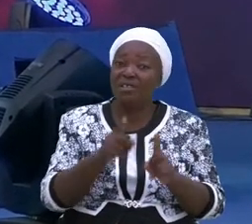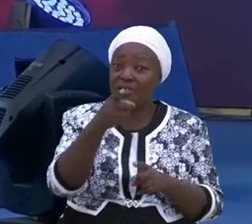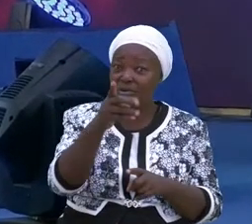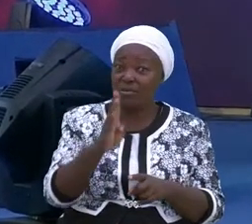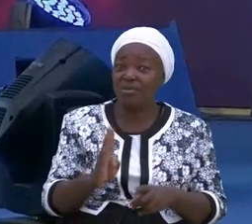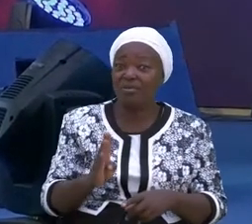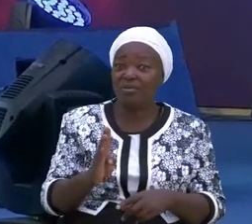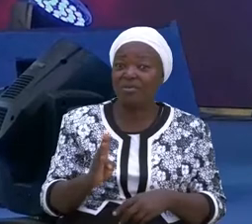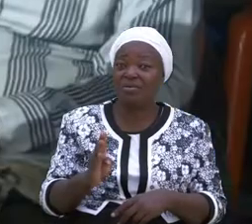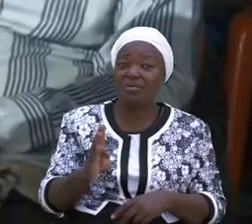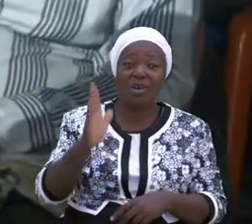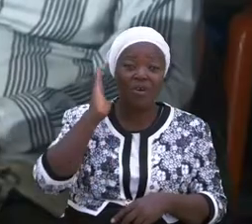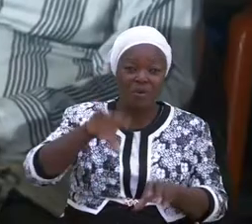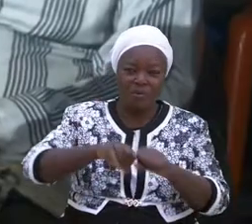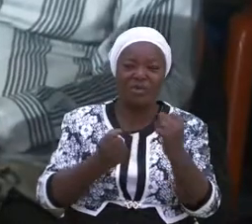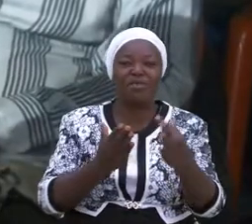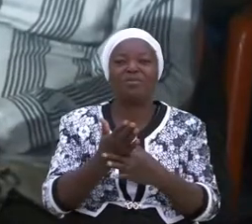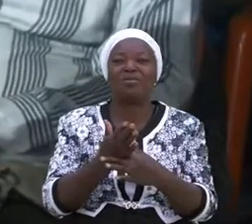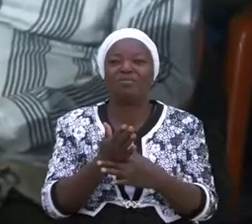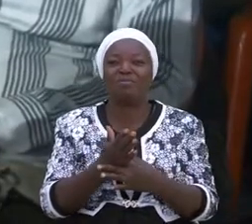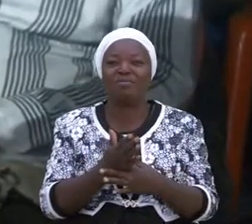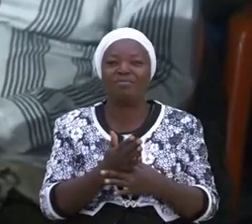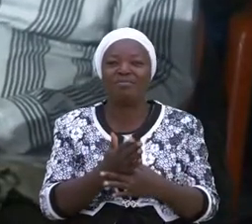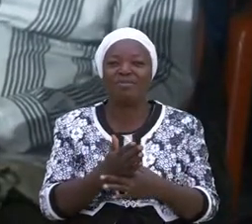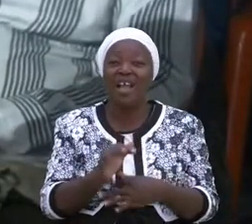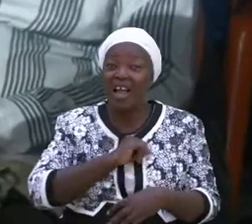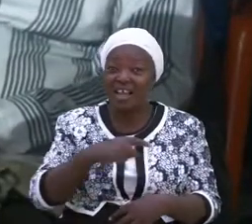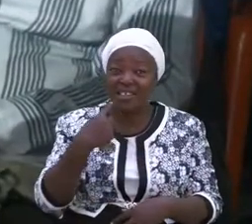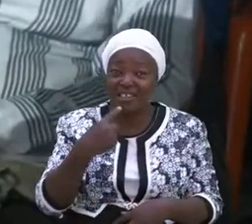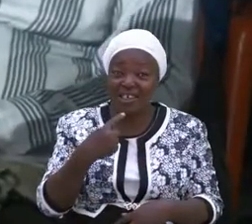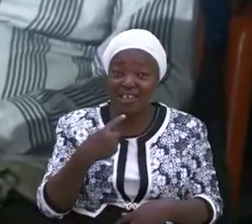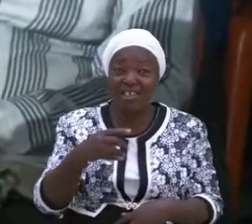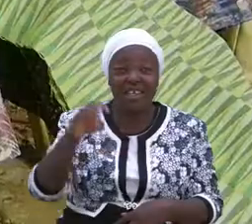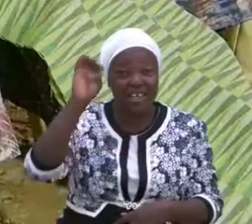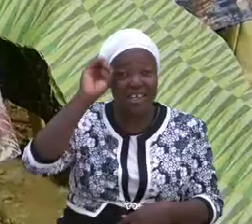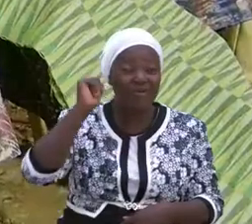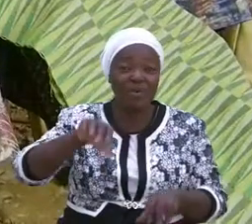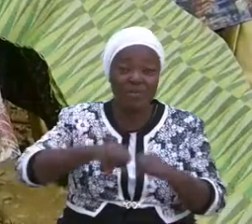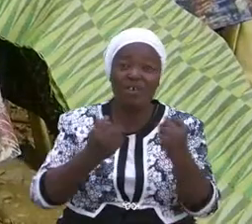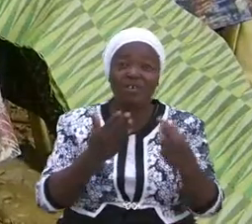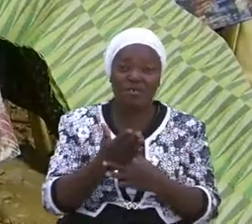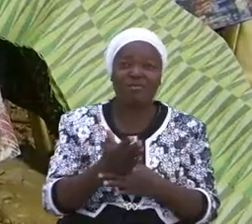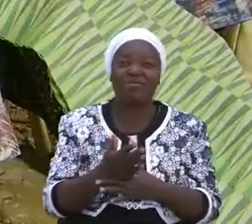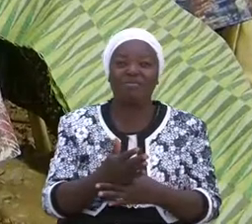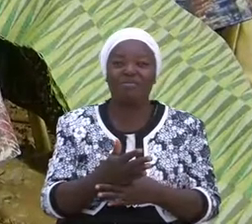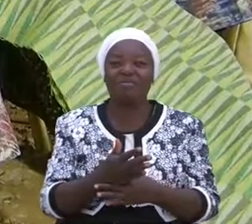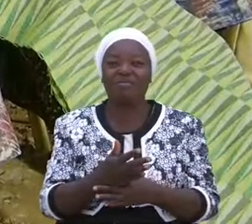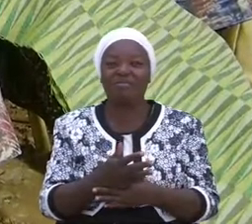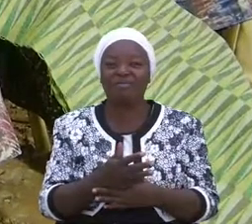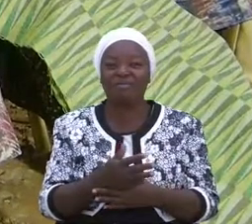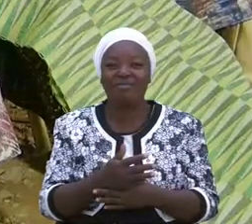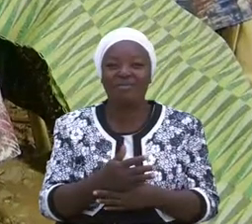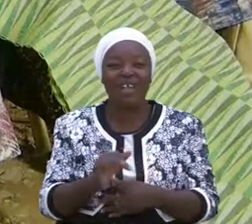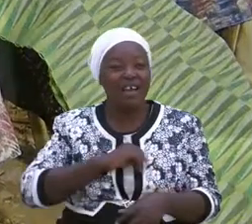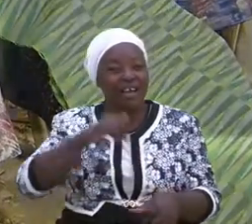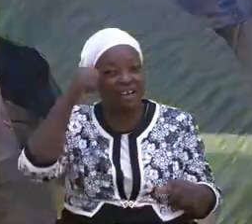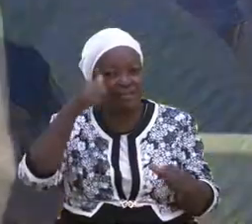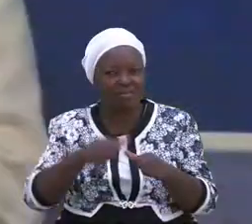will break through. I said they will break through. I remember I